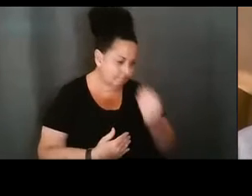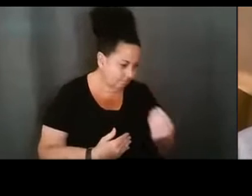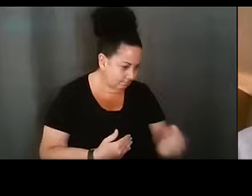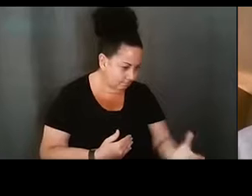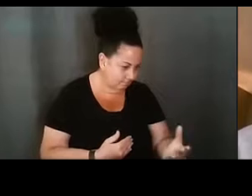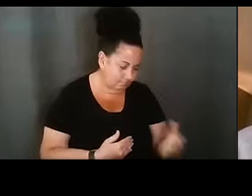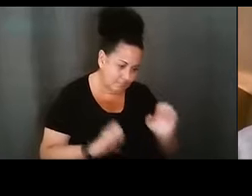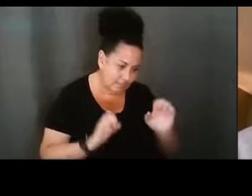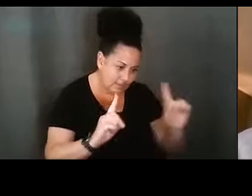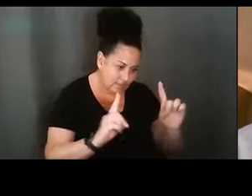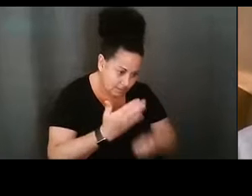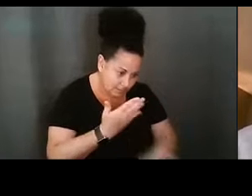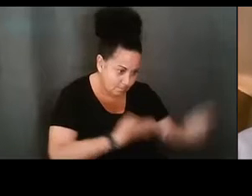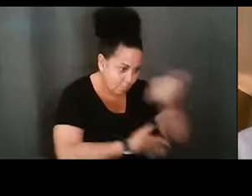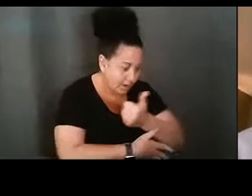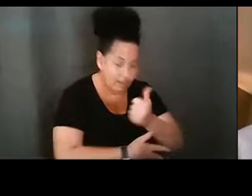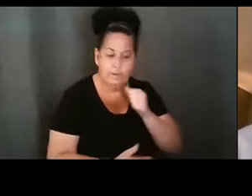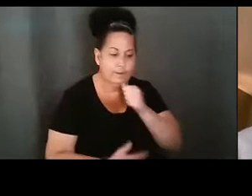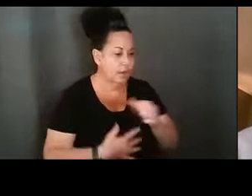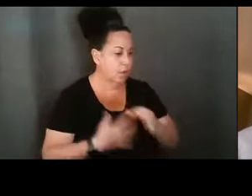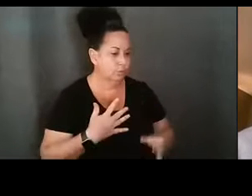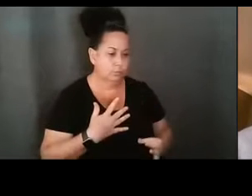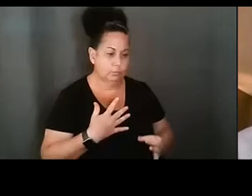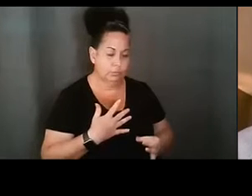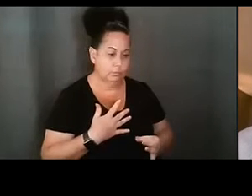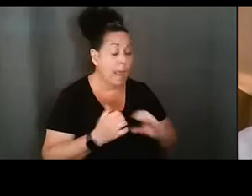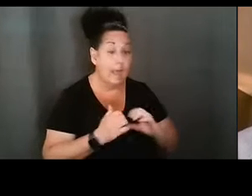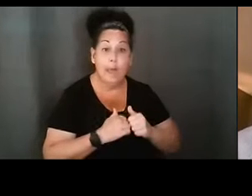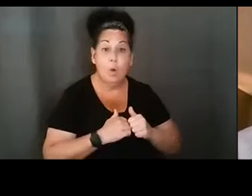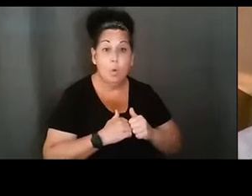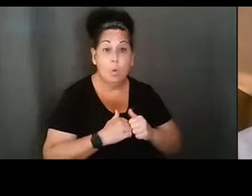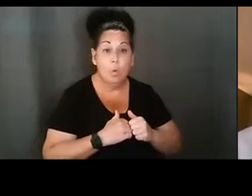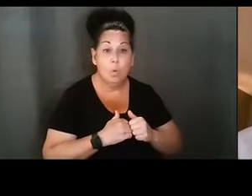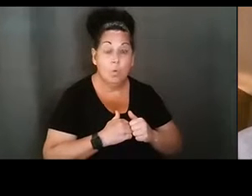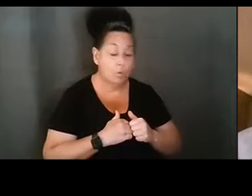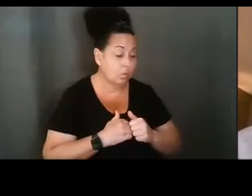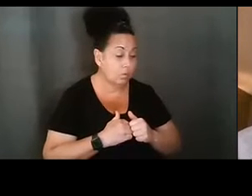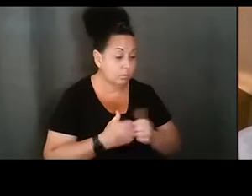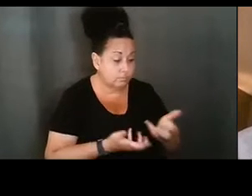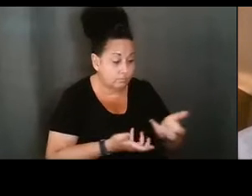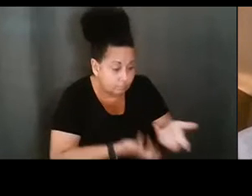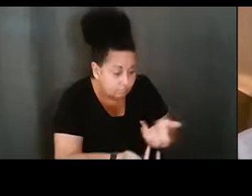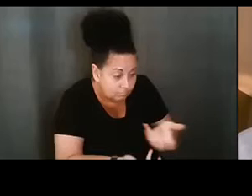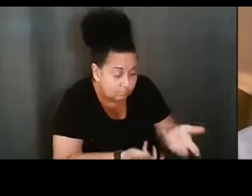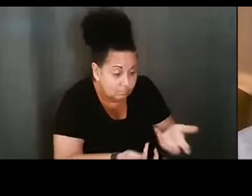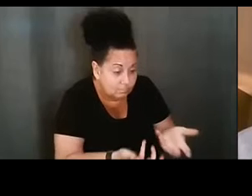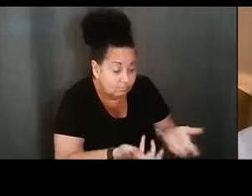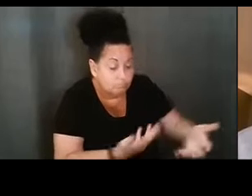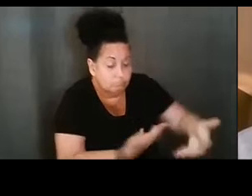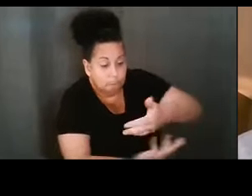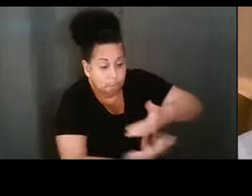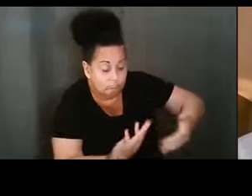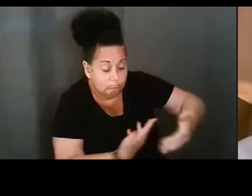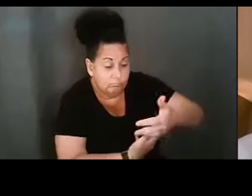a priority and not an option. And how do I do that? I do that by spending quality time with them in the